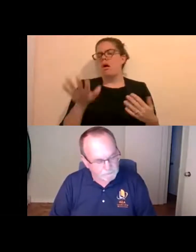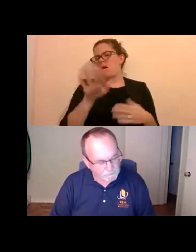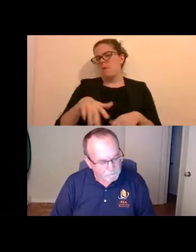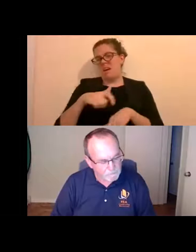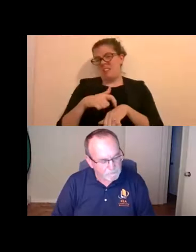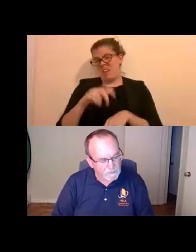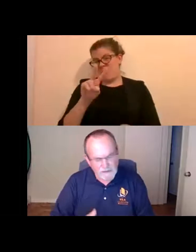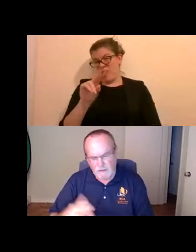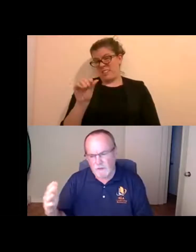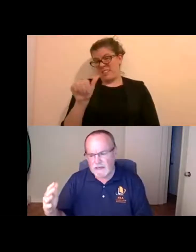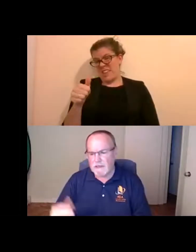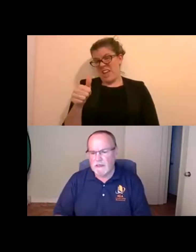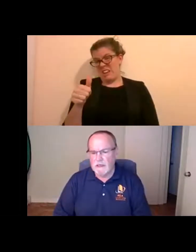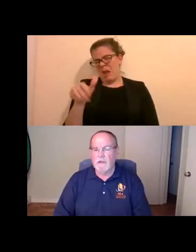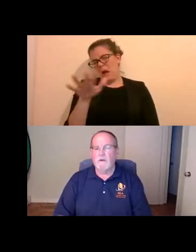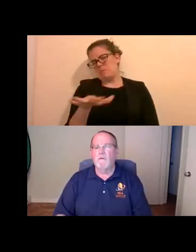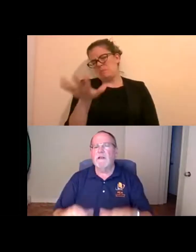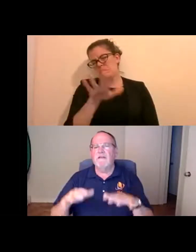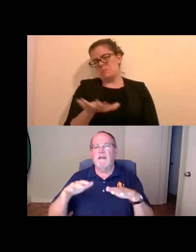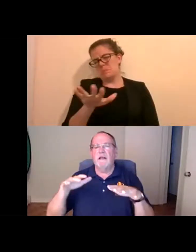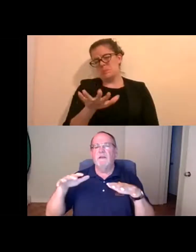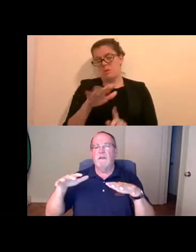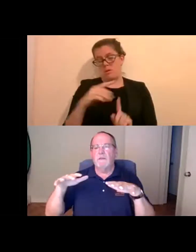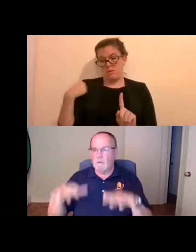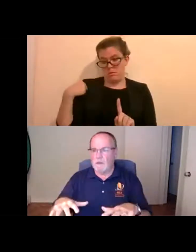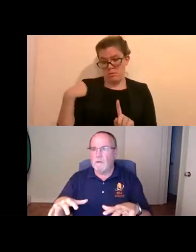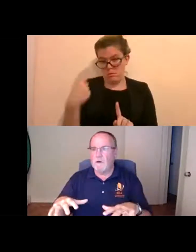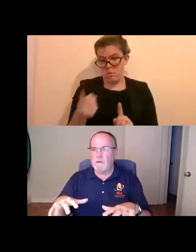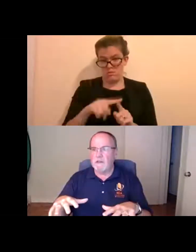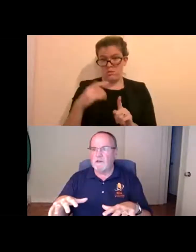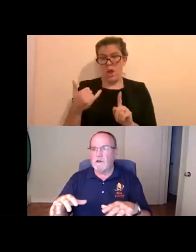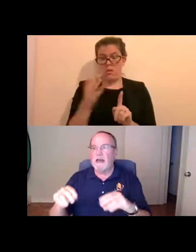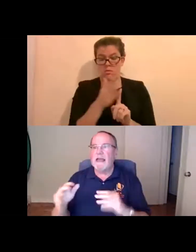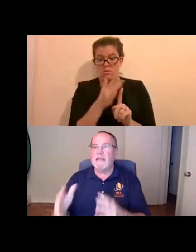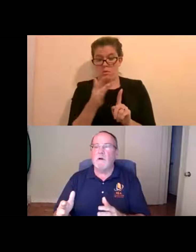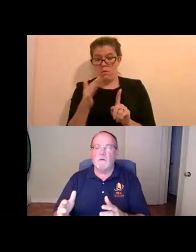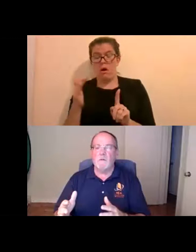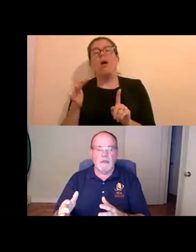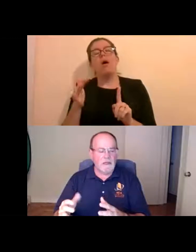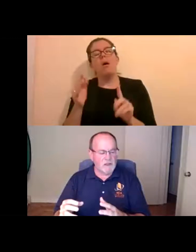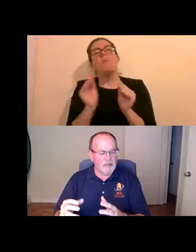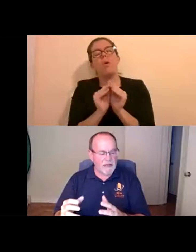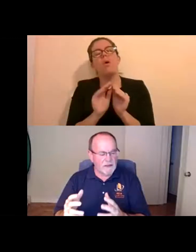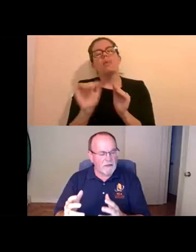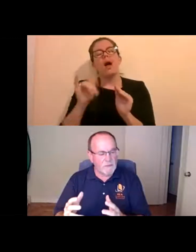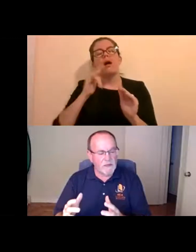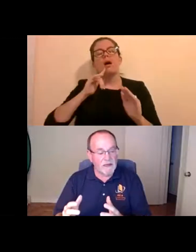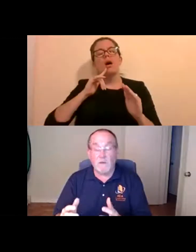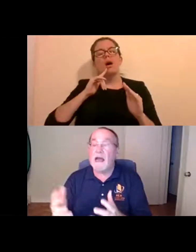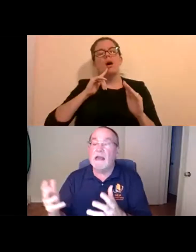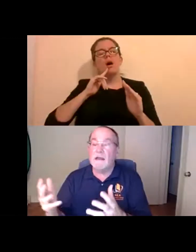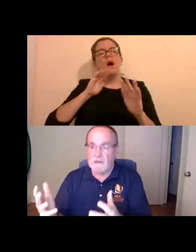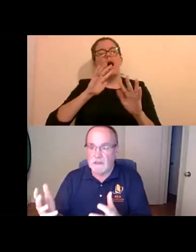estimates, until the present, we've really found some equilibrium. And so the last part will be on just how the deaf